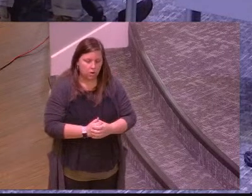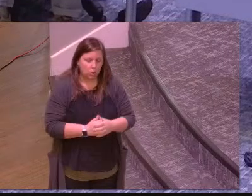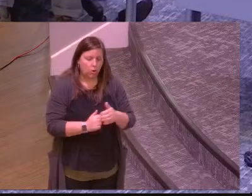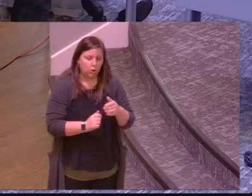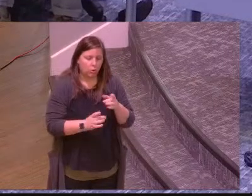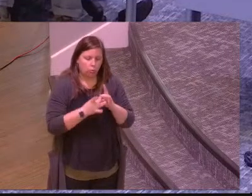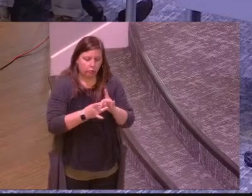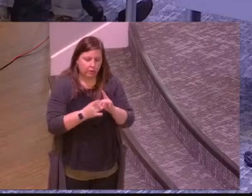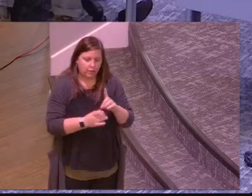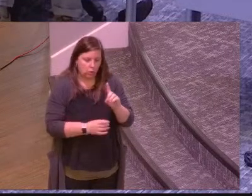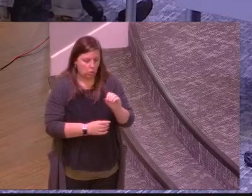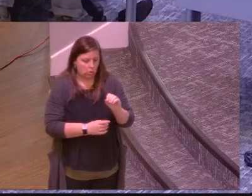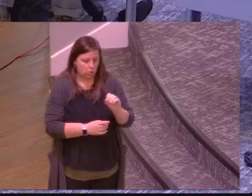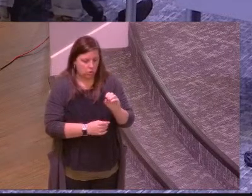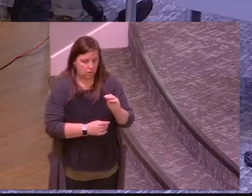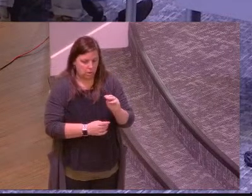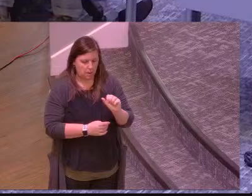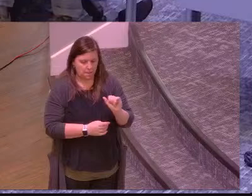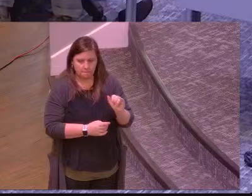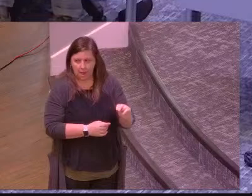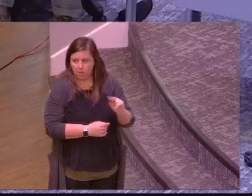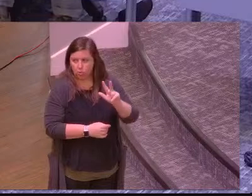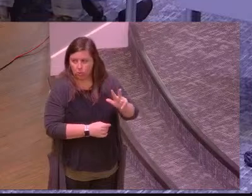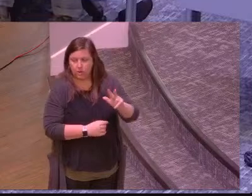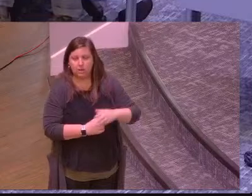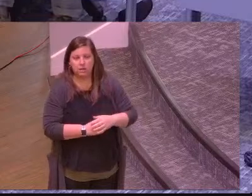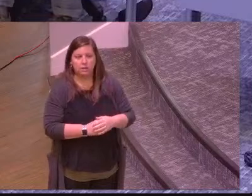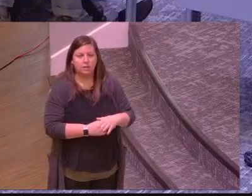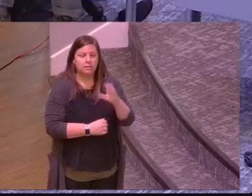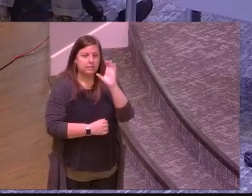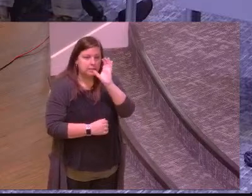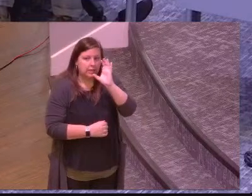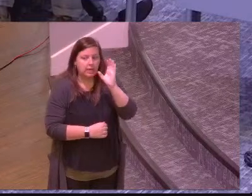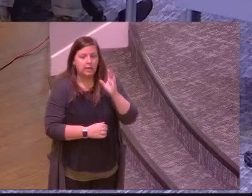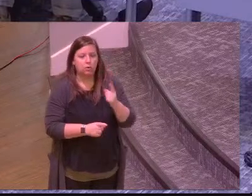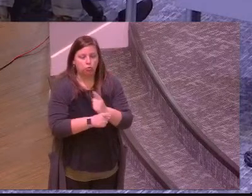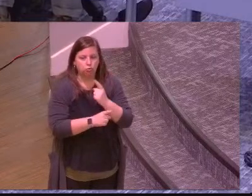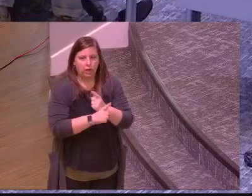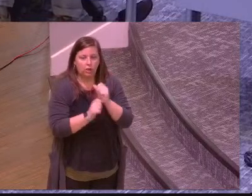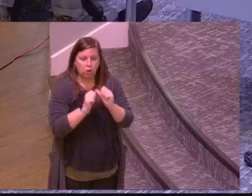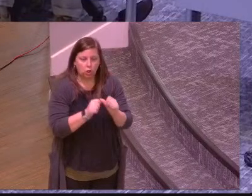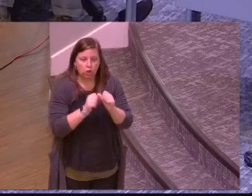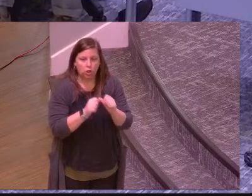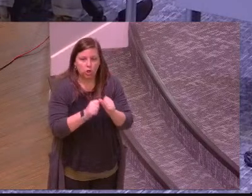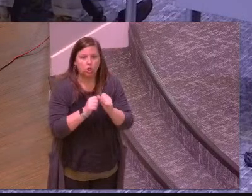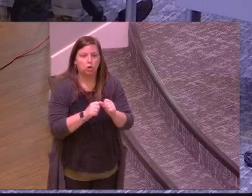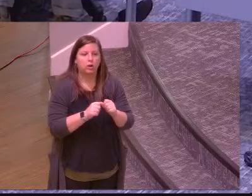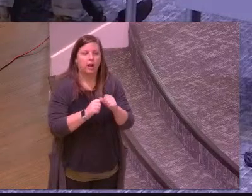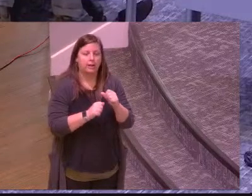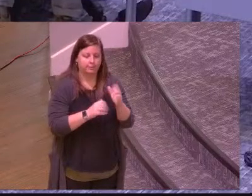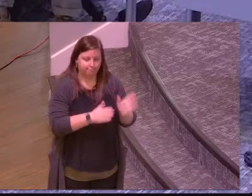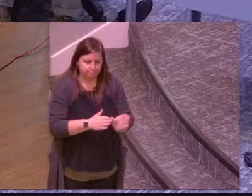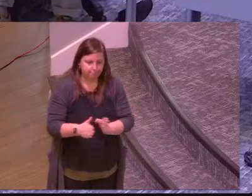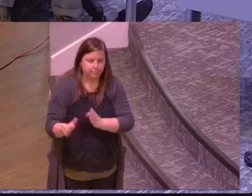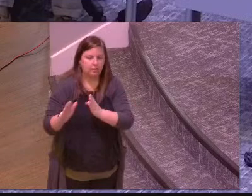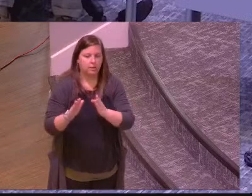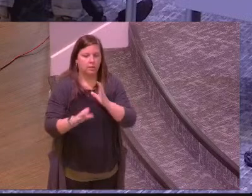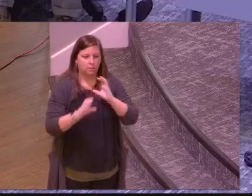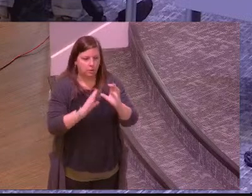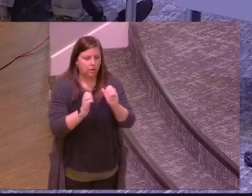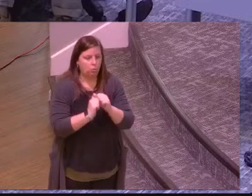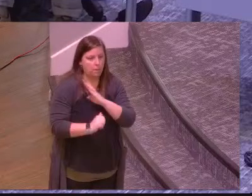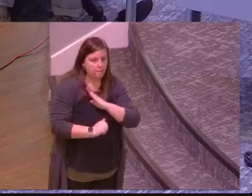3, seek regular and systematic communication among the board and students, staff,